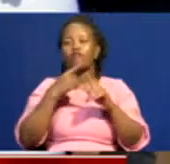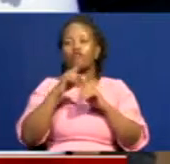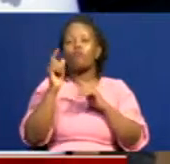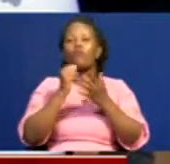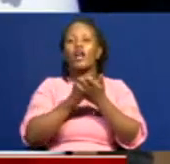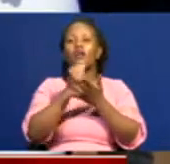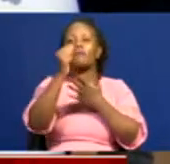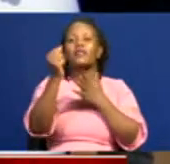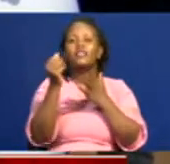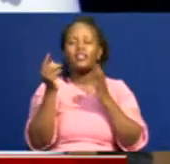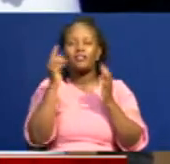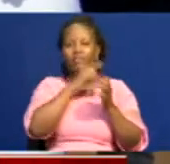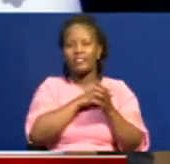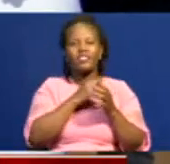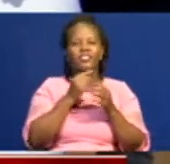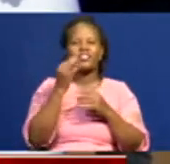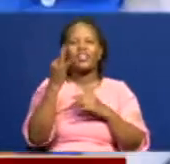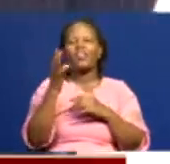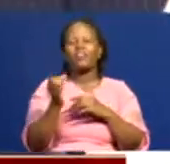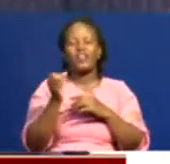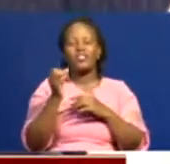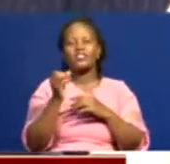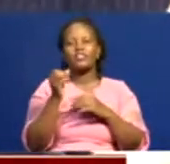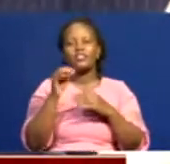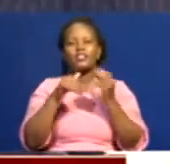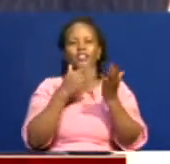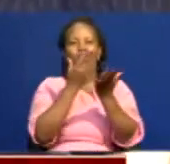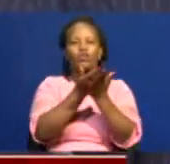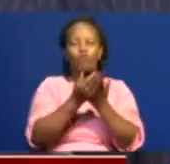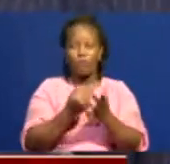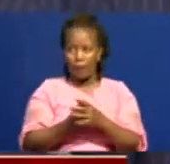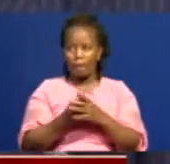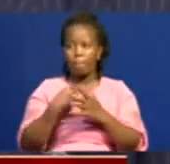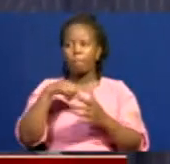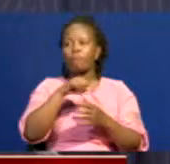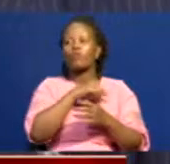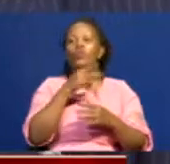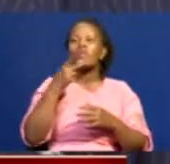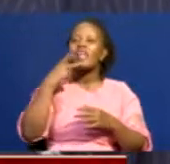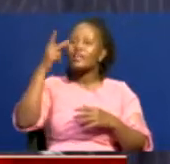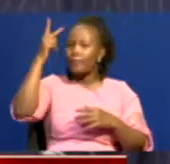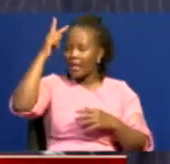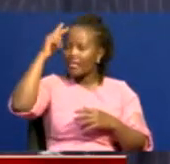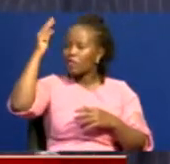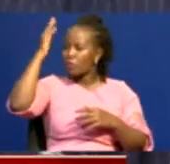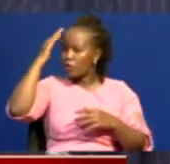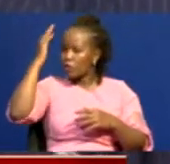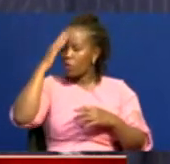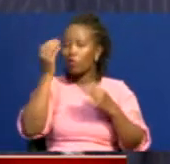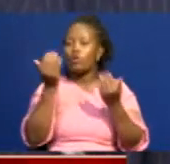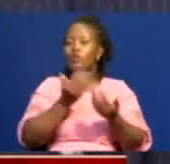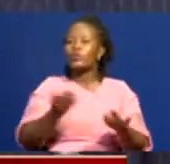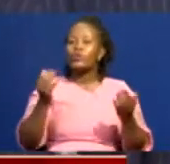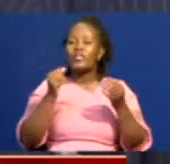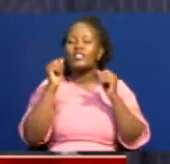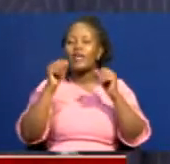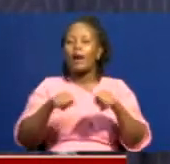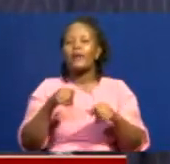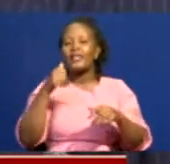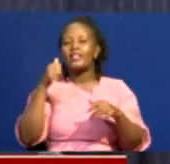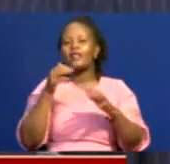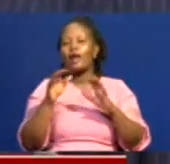30-day appeal period will be invalid. We as parents, we know the capacity and the abilities of our